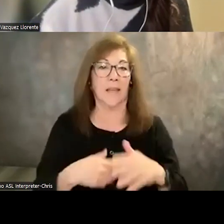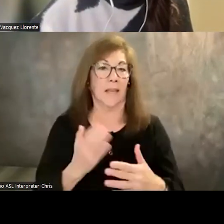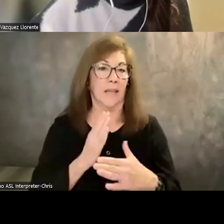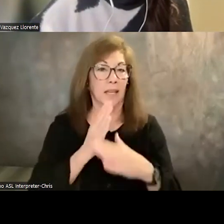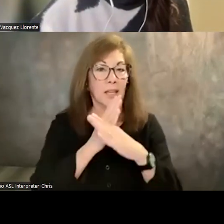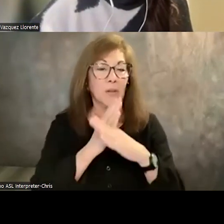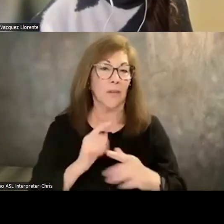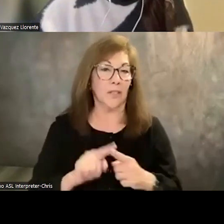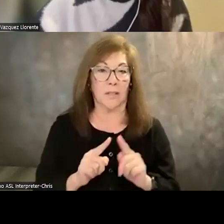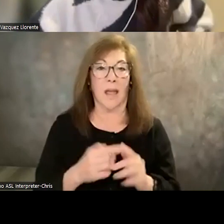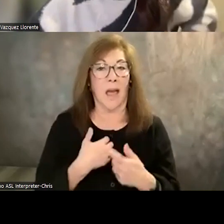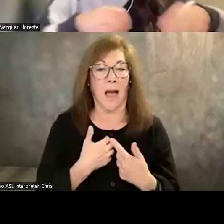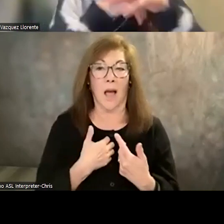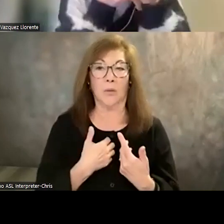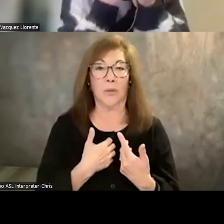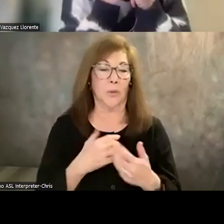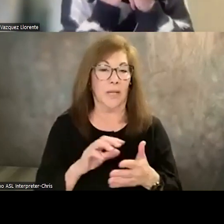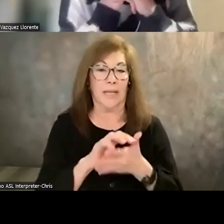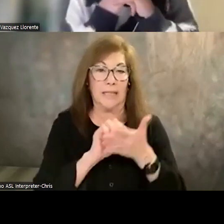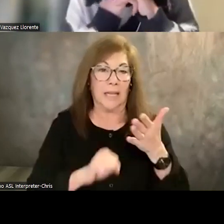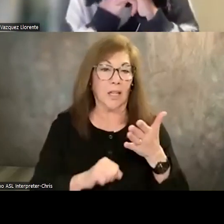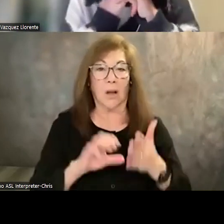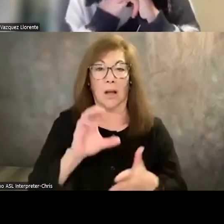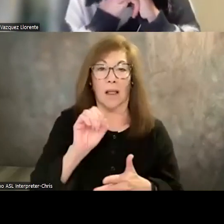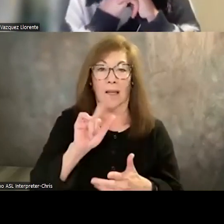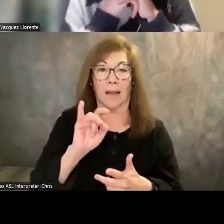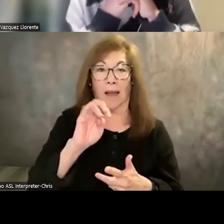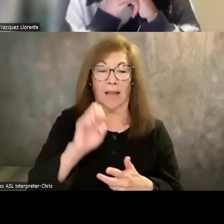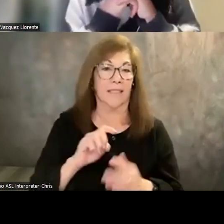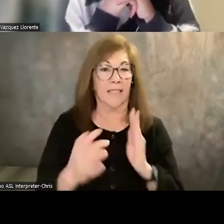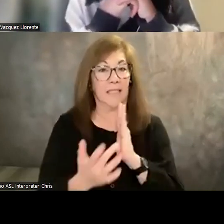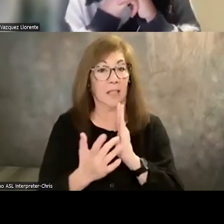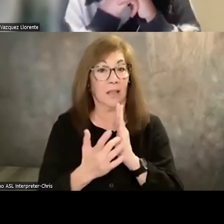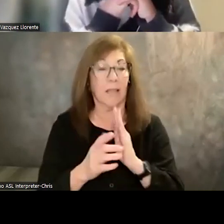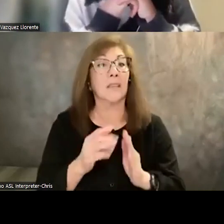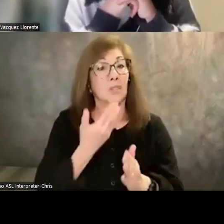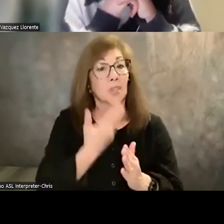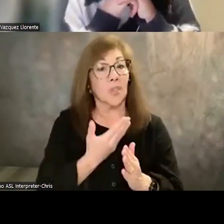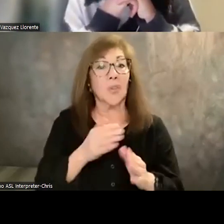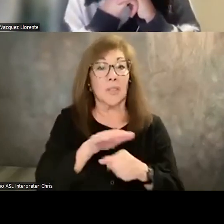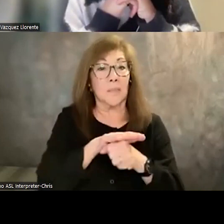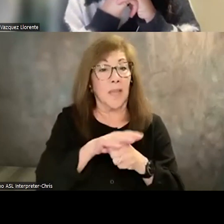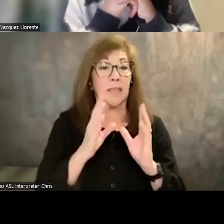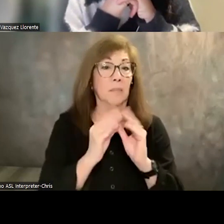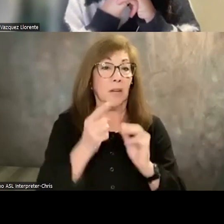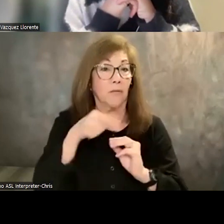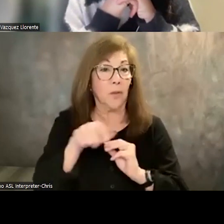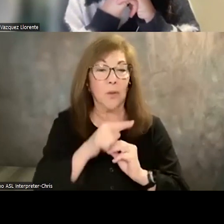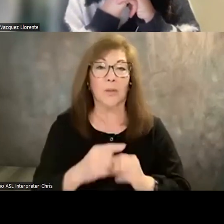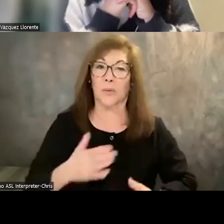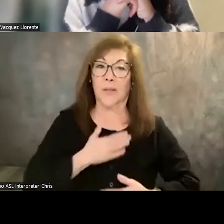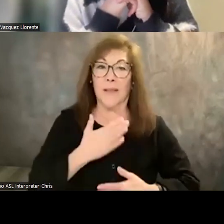how to even decolonize this type of technology, this is also the space for you. So we're really happy to have everybody